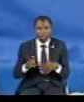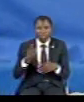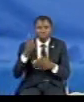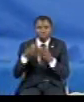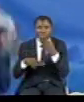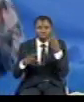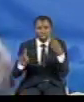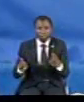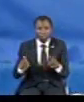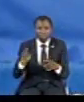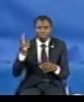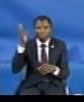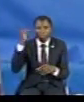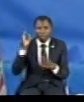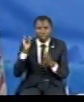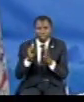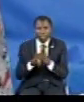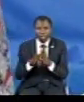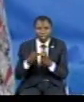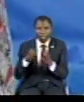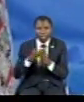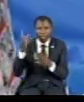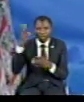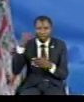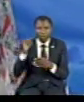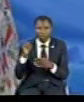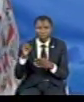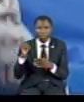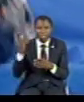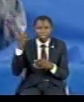that it was the Christmas day last year.